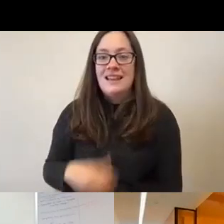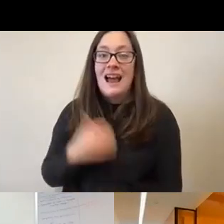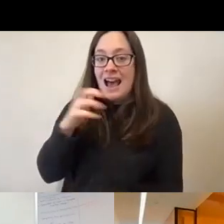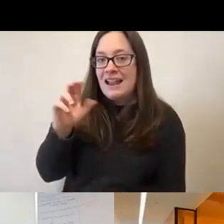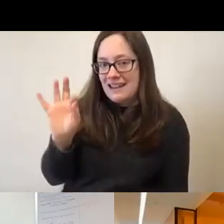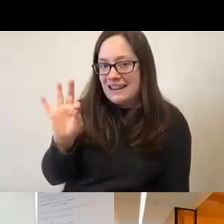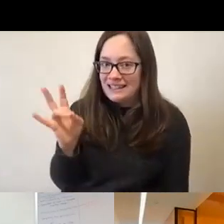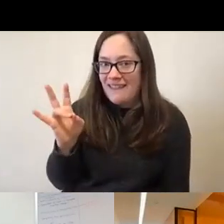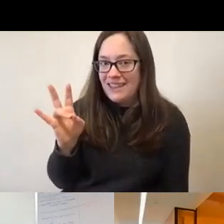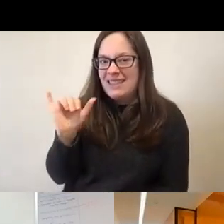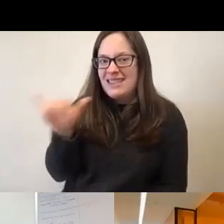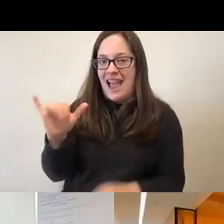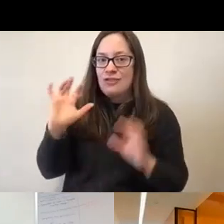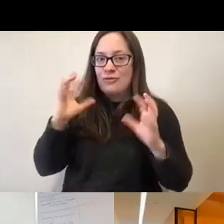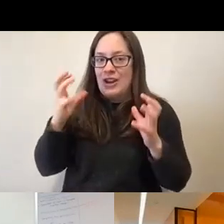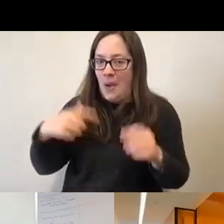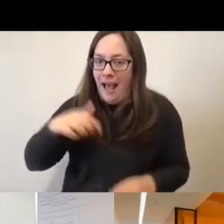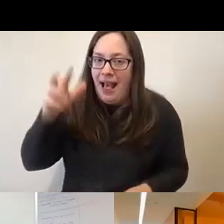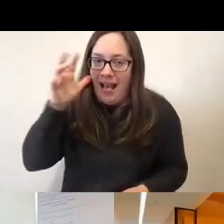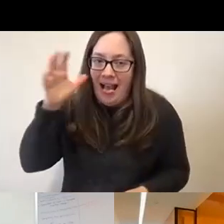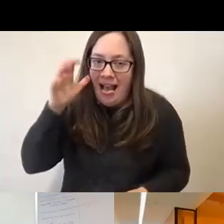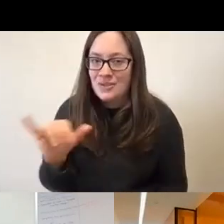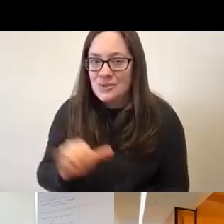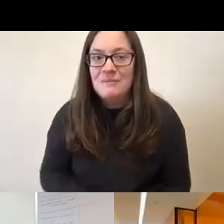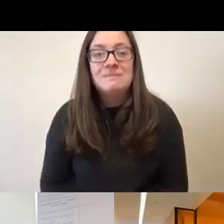All right. So my next question